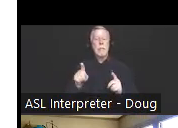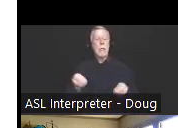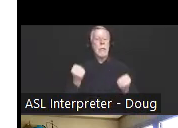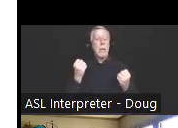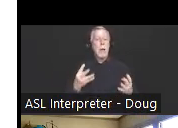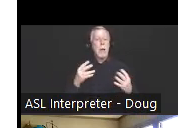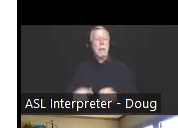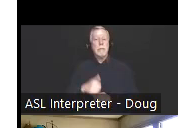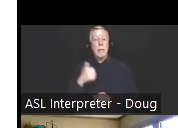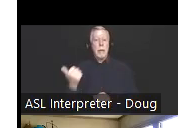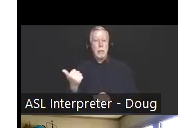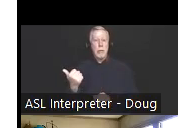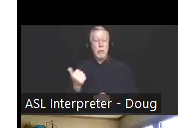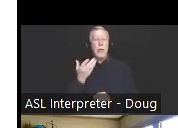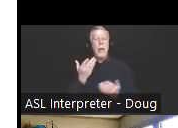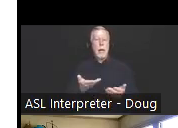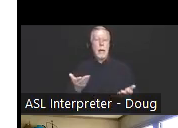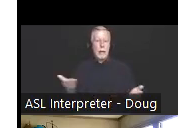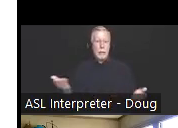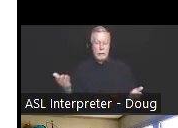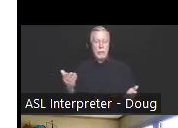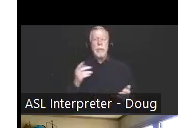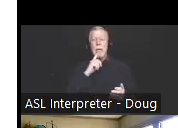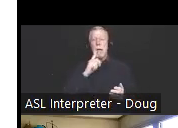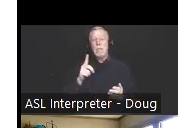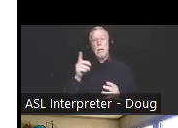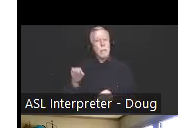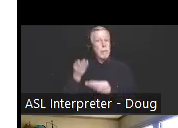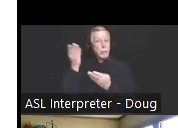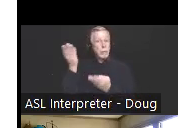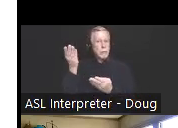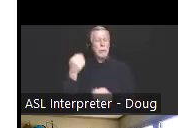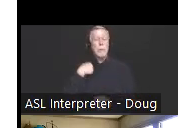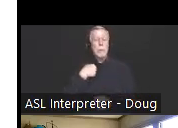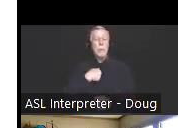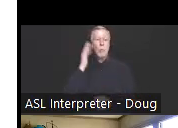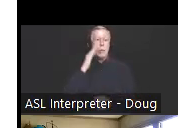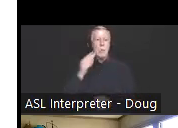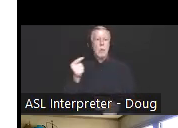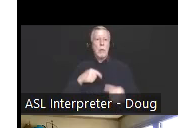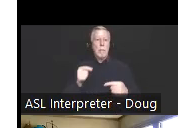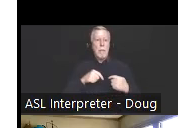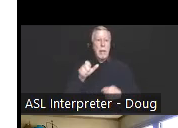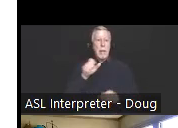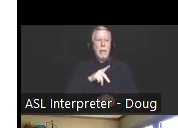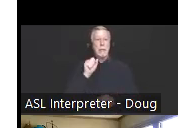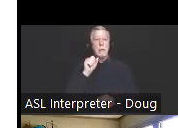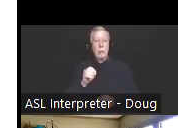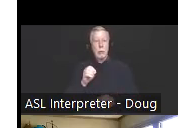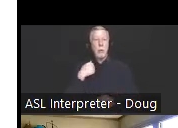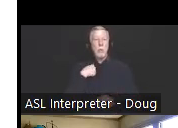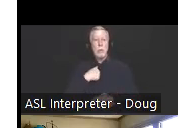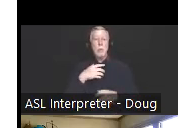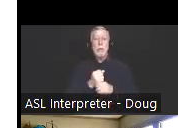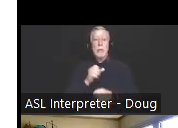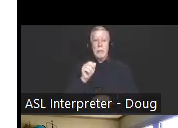other items have been mounted. So we'll come back and get a snapshot of these for you. But